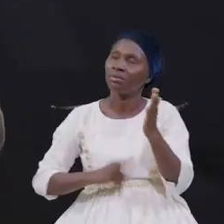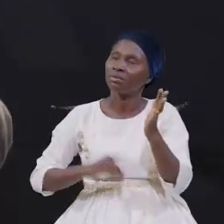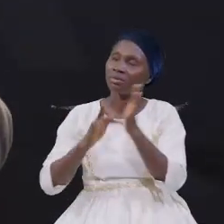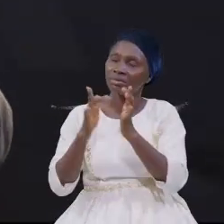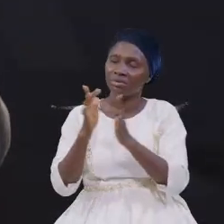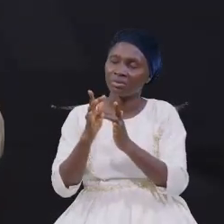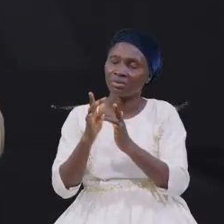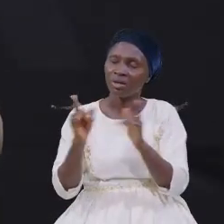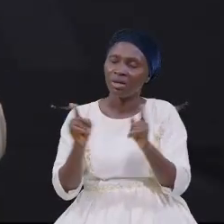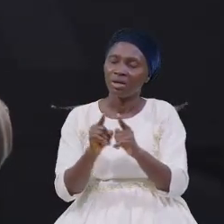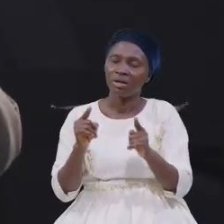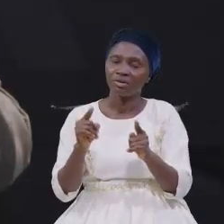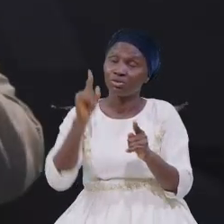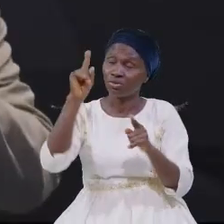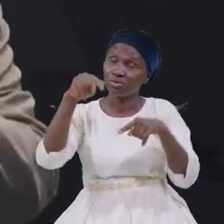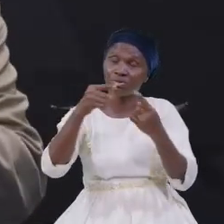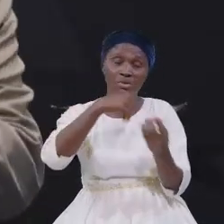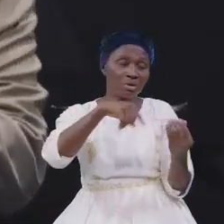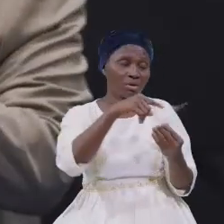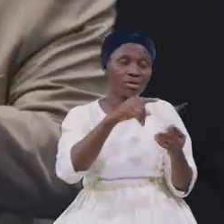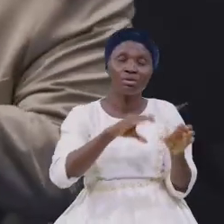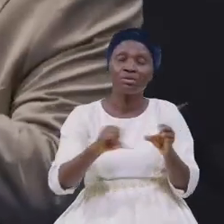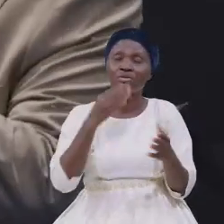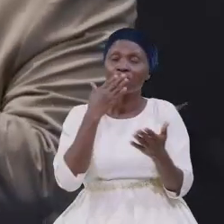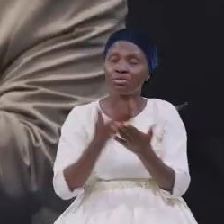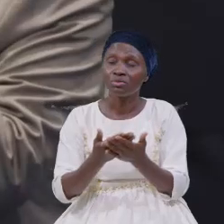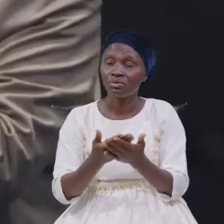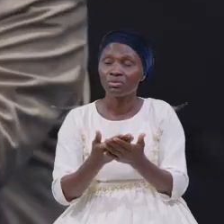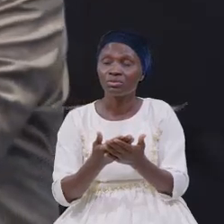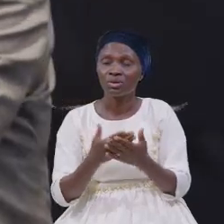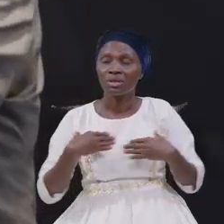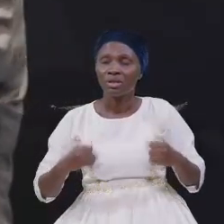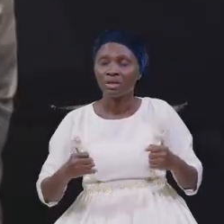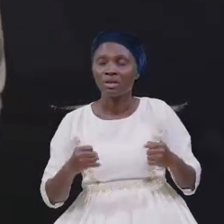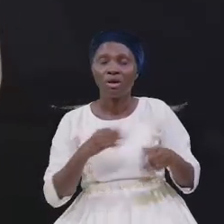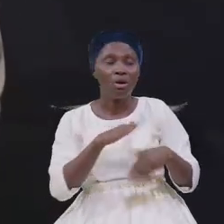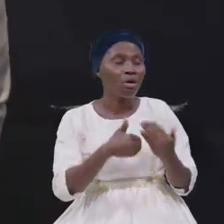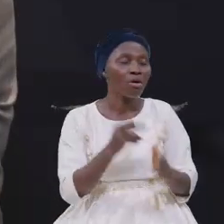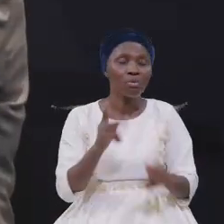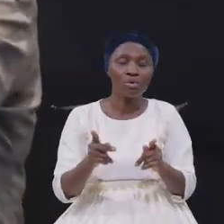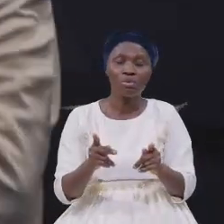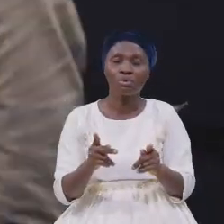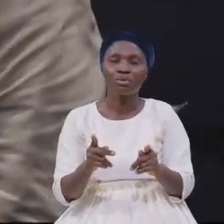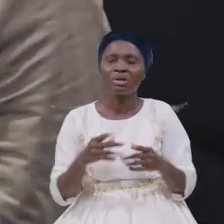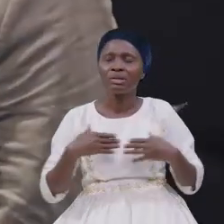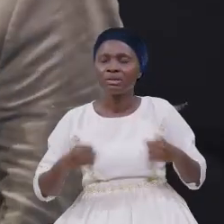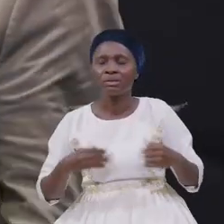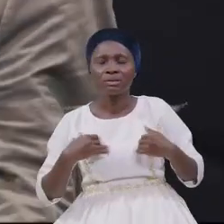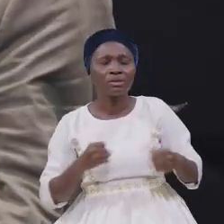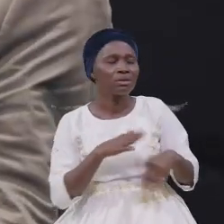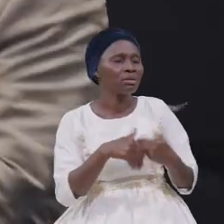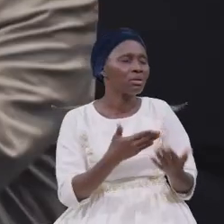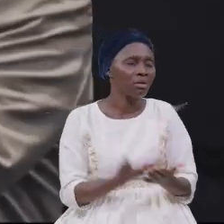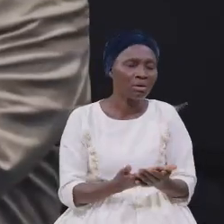went about doing good, healing all, no exception, healing all that were oppressed of